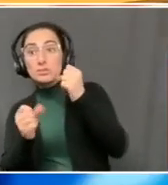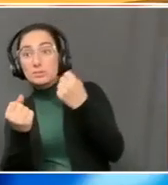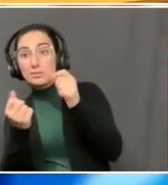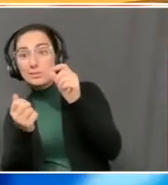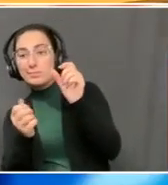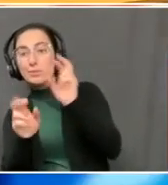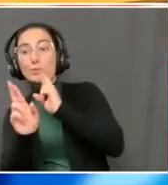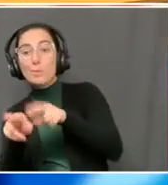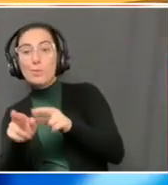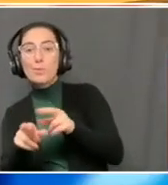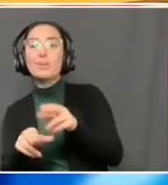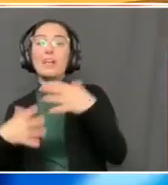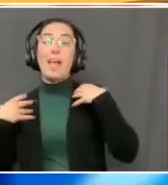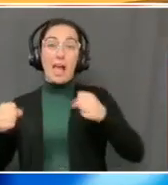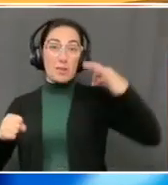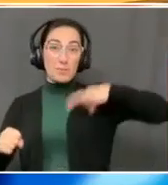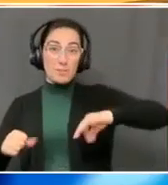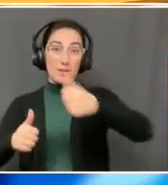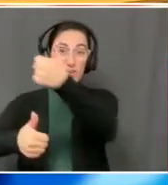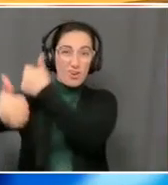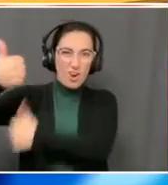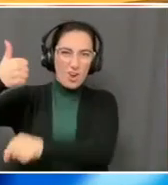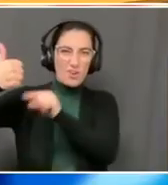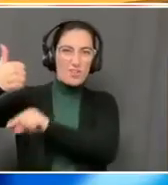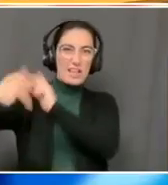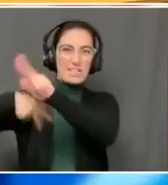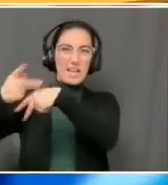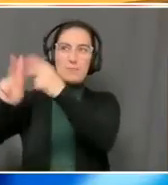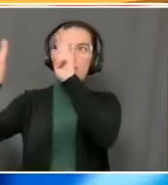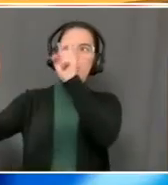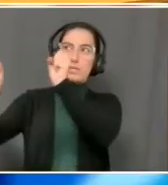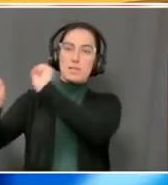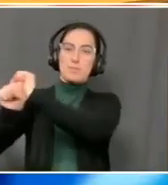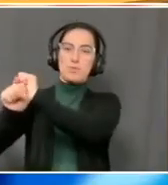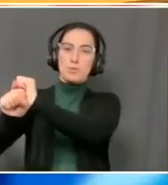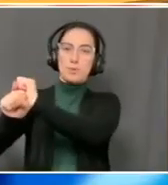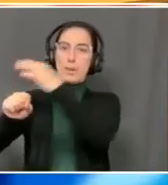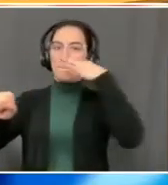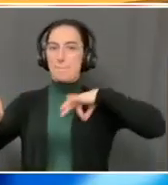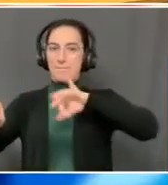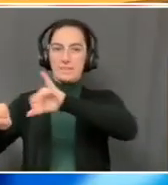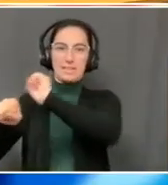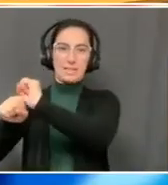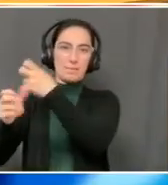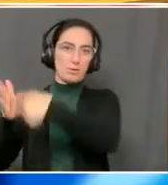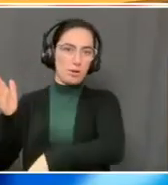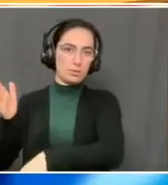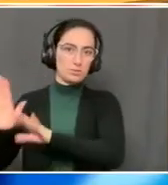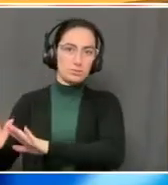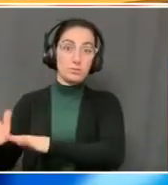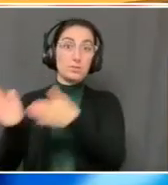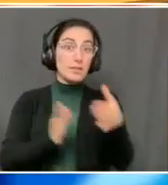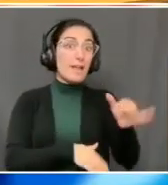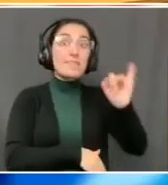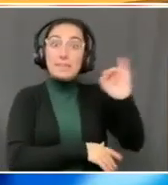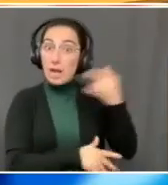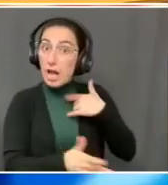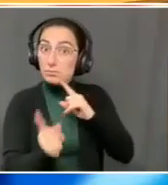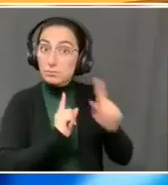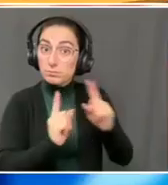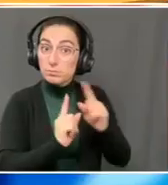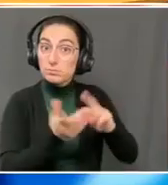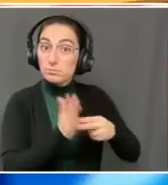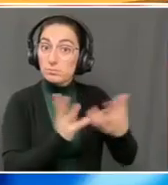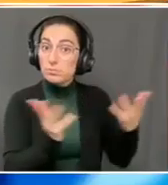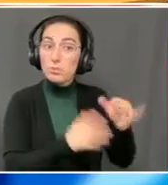under that category of employee benefits, which is a labor cost. These insurance premiums are related to basically every